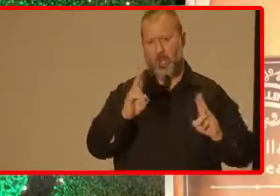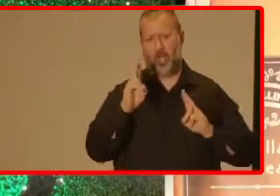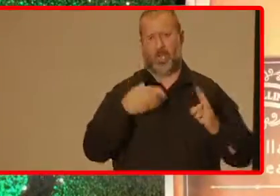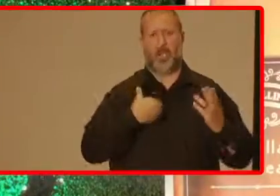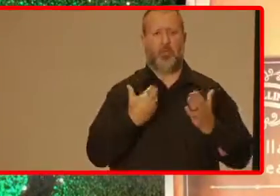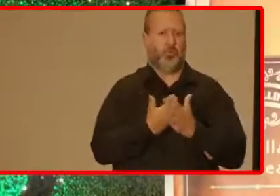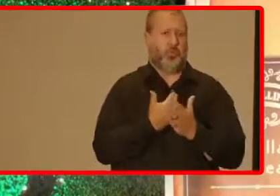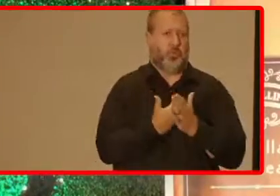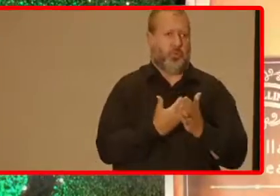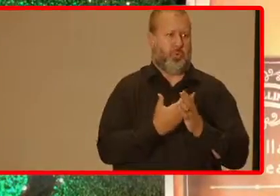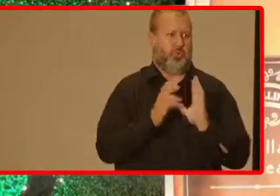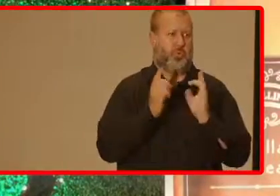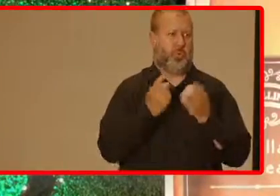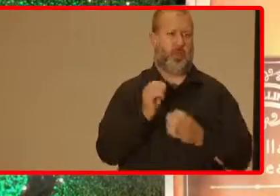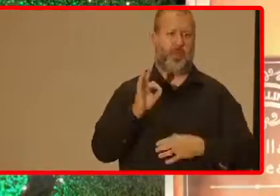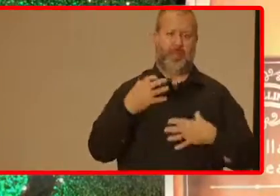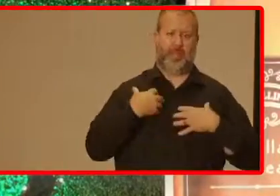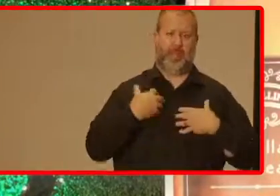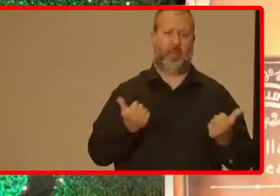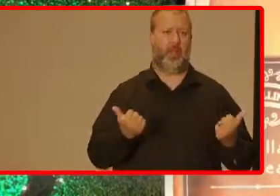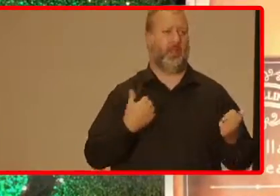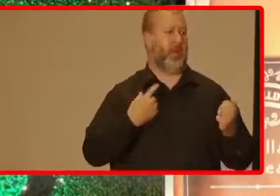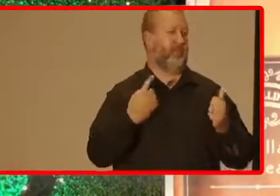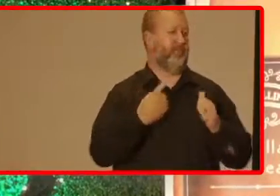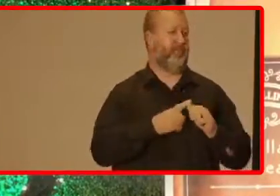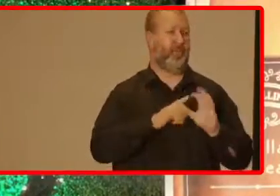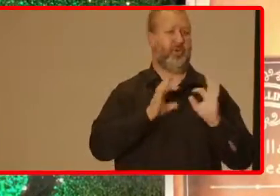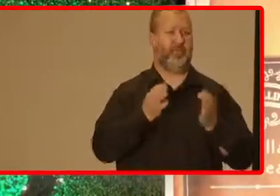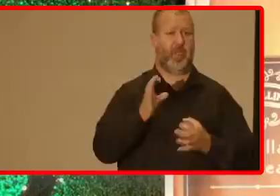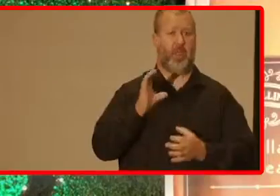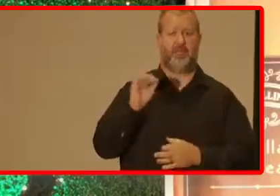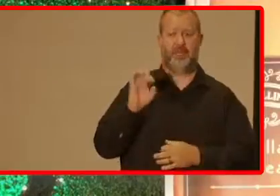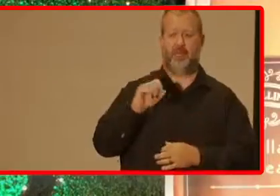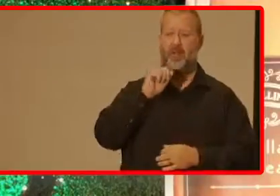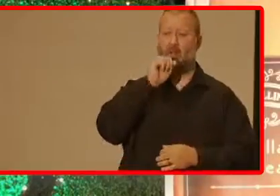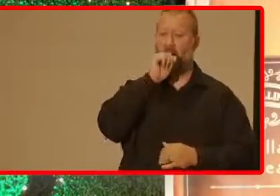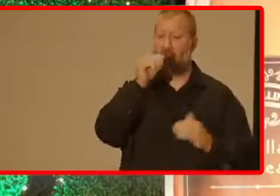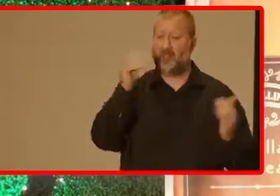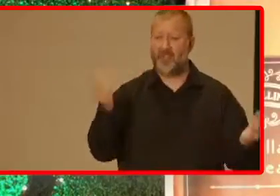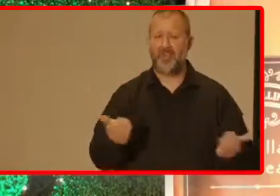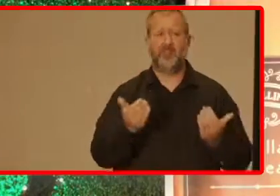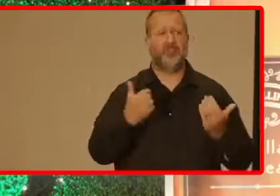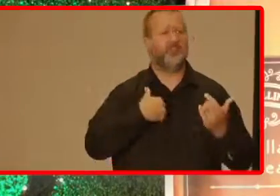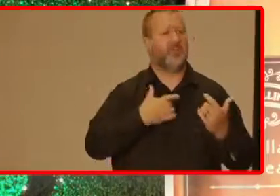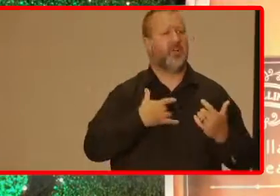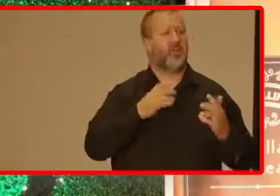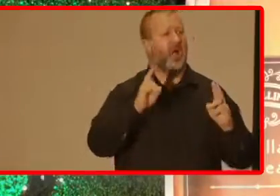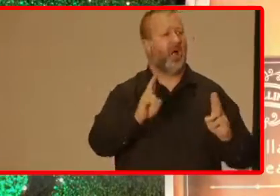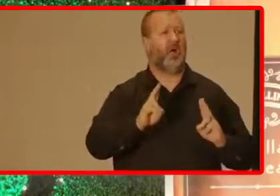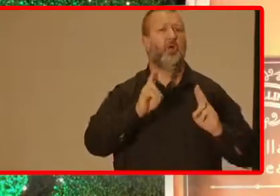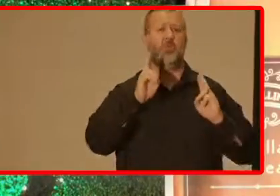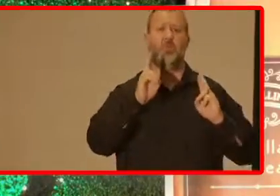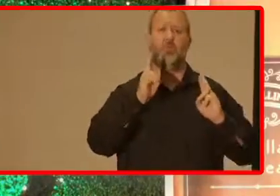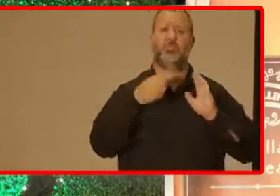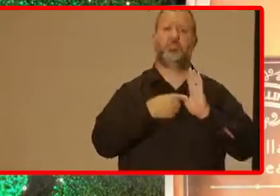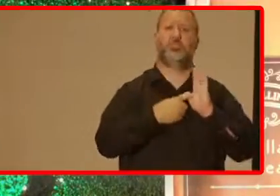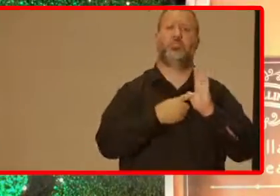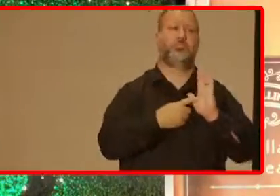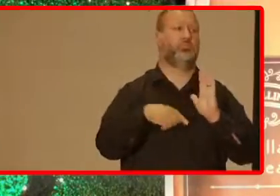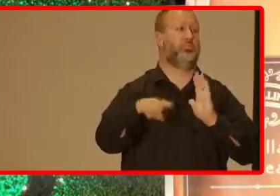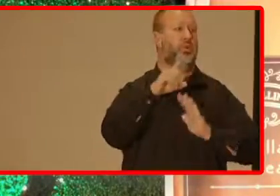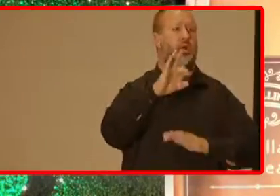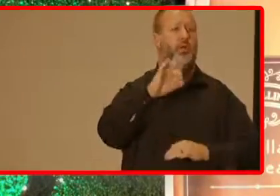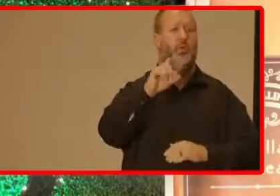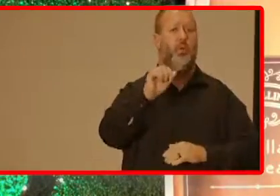the Department of Health. It's my first Family Cafe, and I love this conference. I had the honor of presenting an overview of the